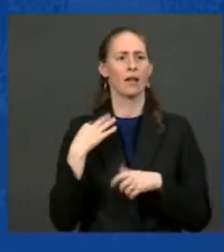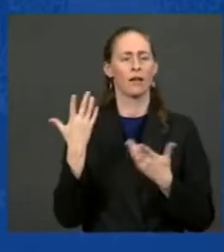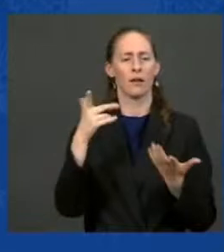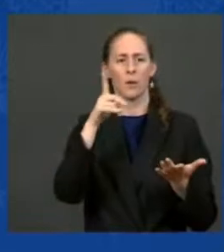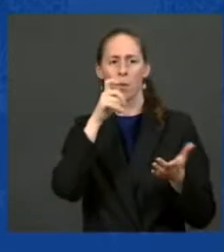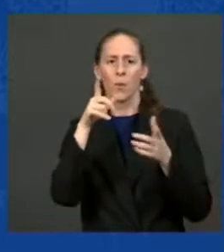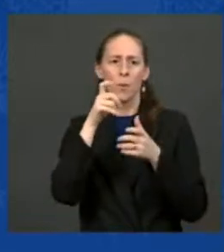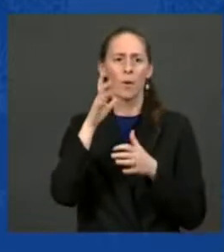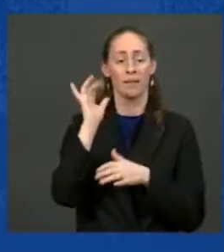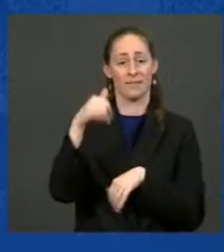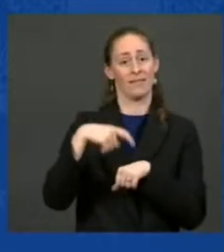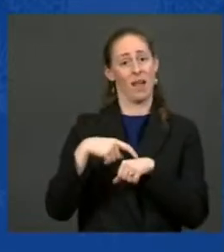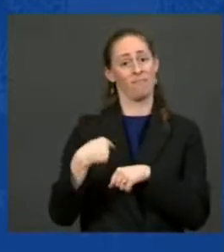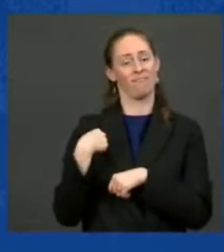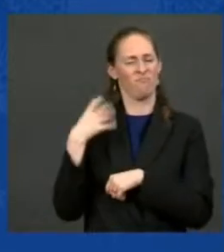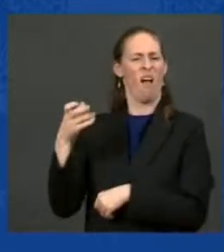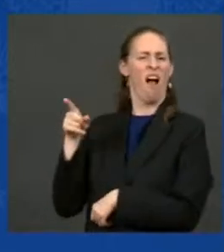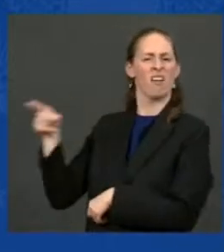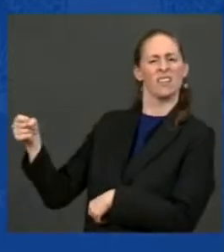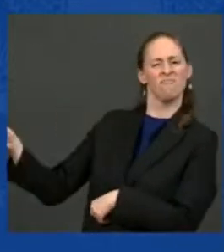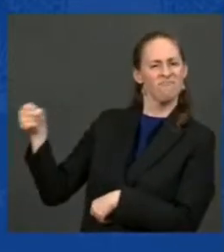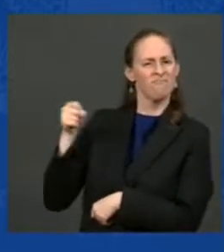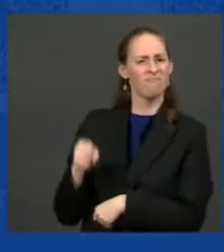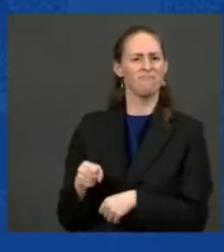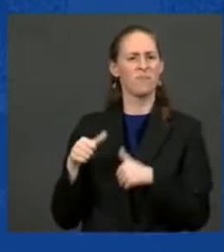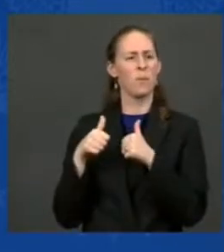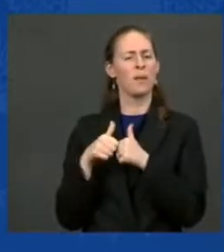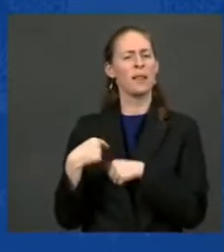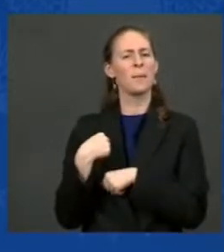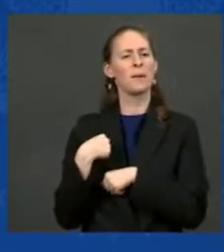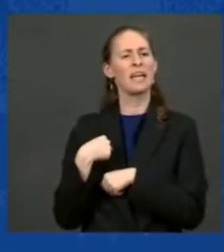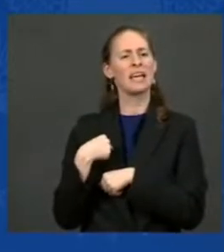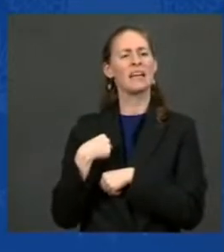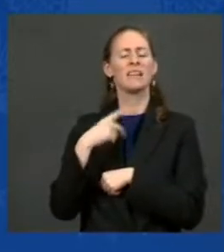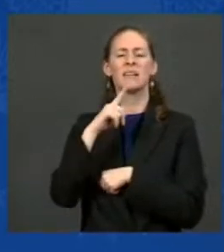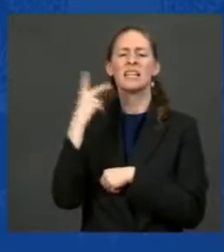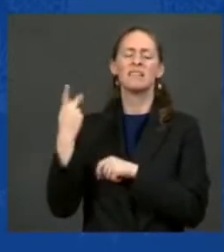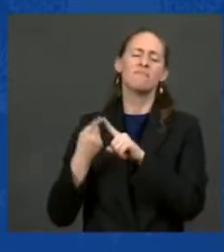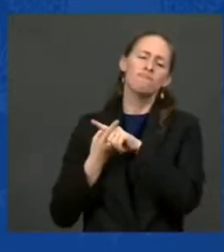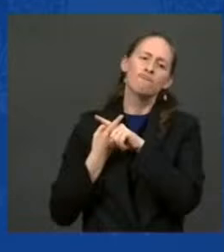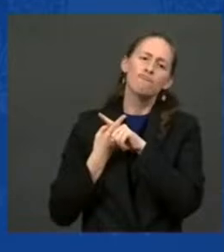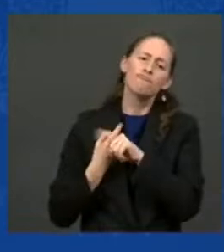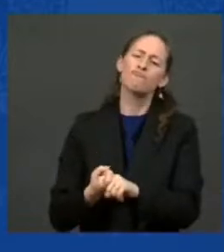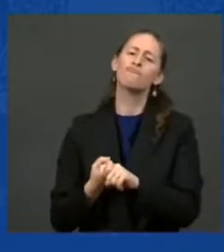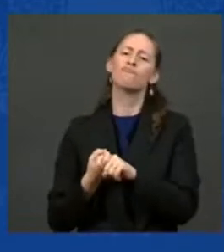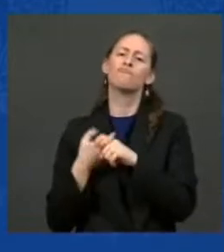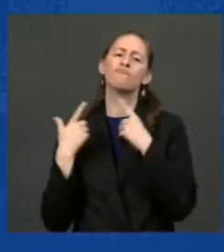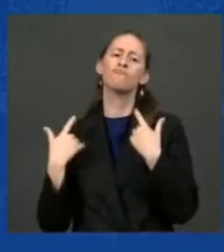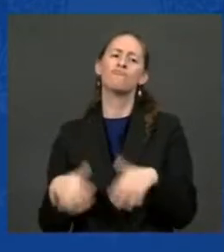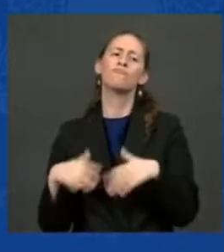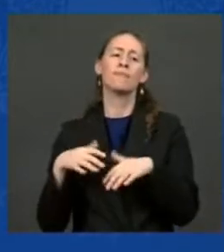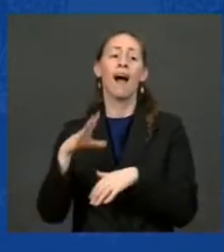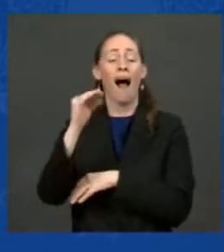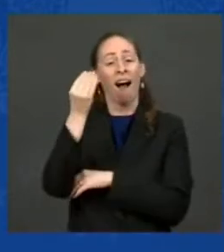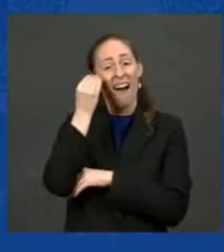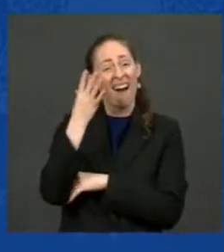Now, allow me to quickly add, we did so because of our deep friendship for each other, but we were also both broke, I might add, as